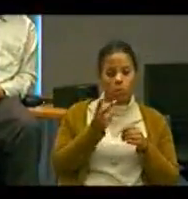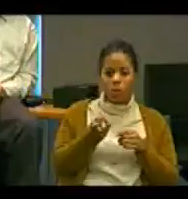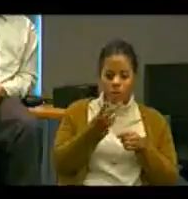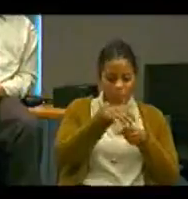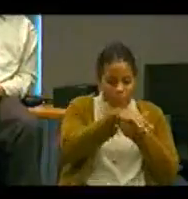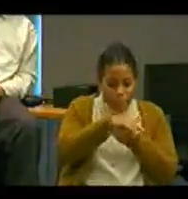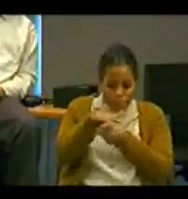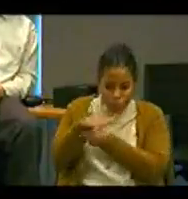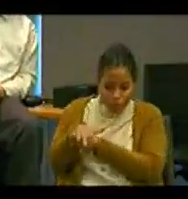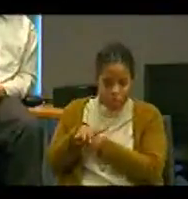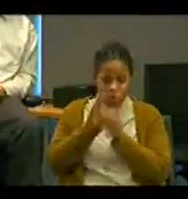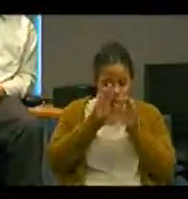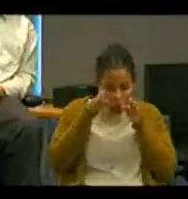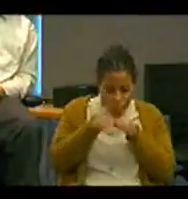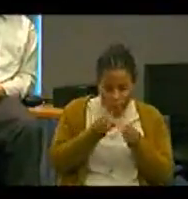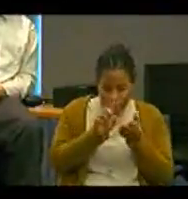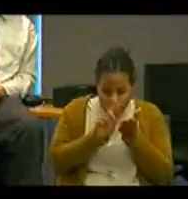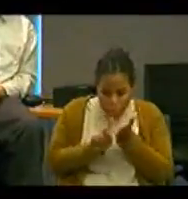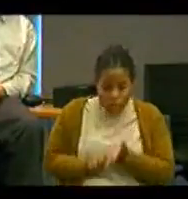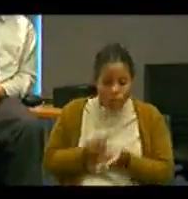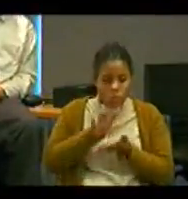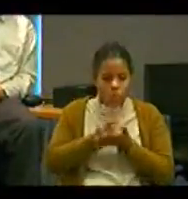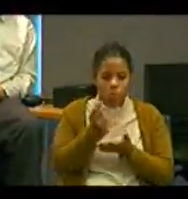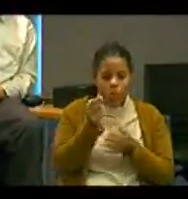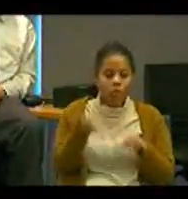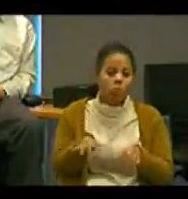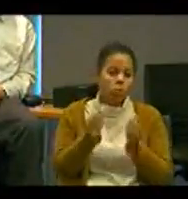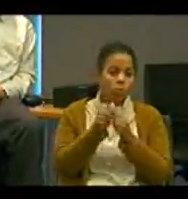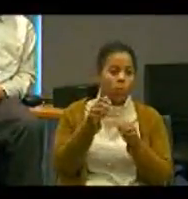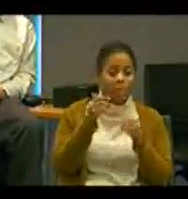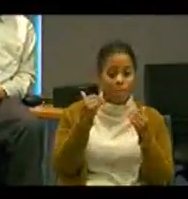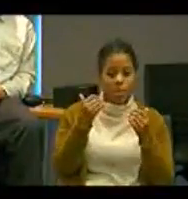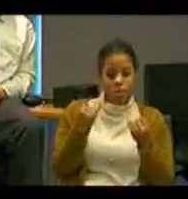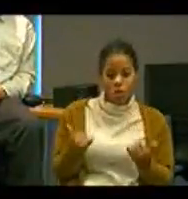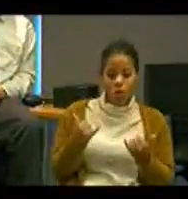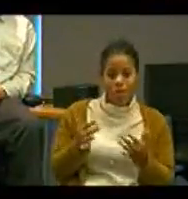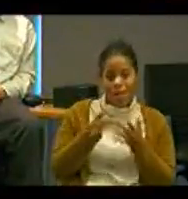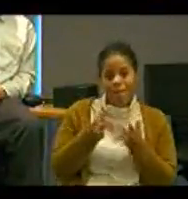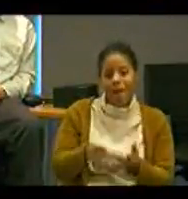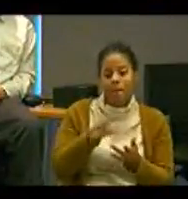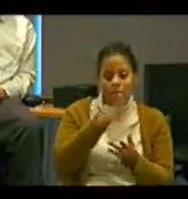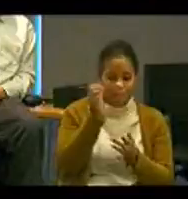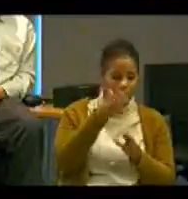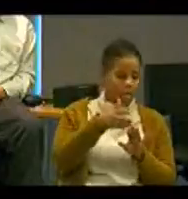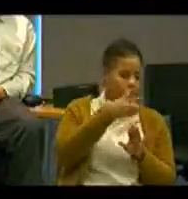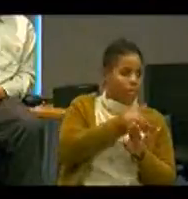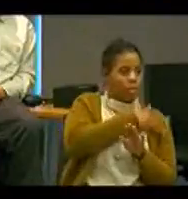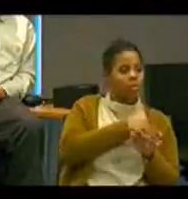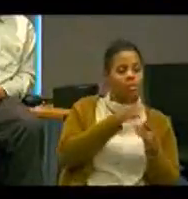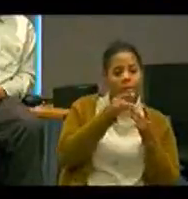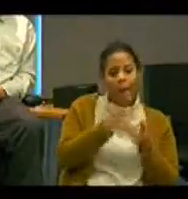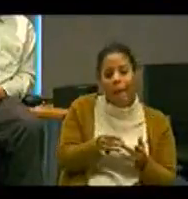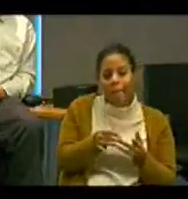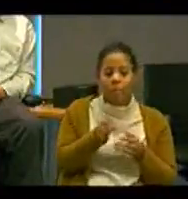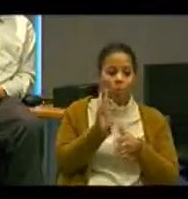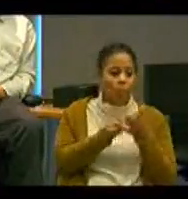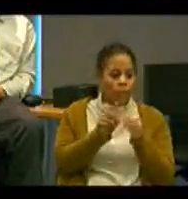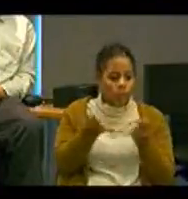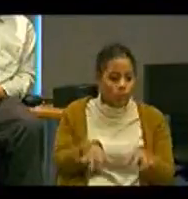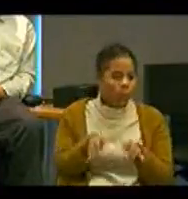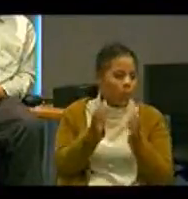are doing with the existing guidance, the previous guidance, and what they're doing with the growing body of research that has been